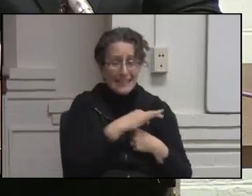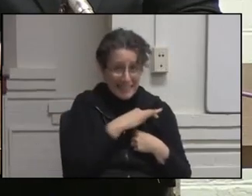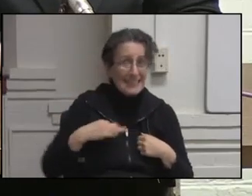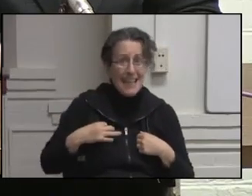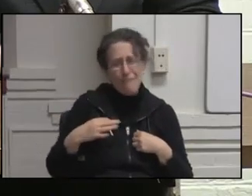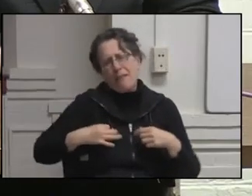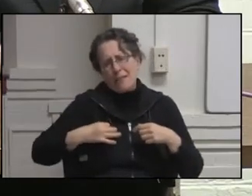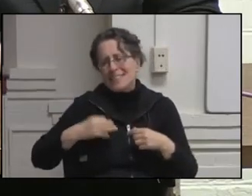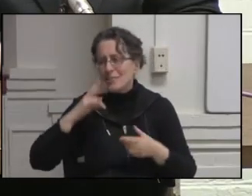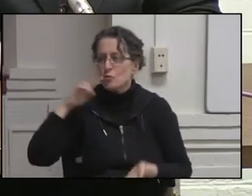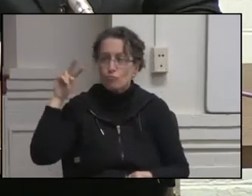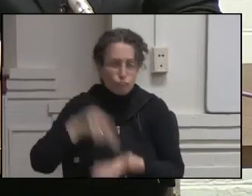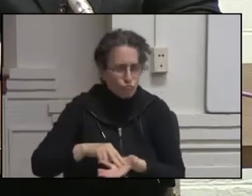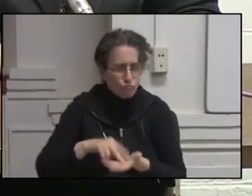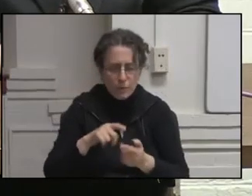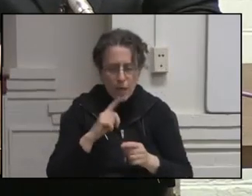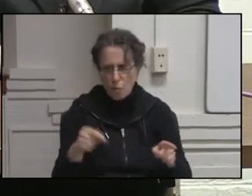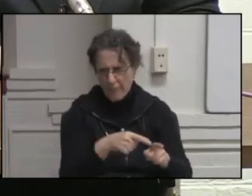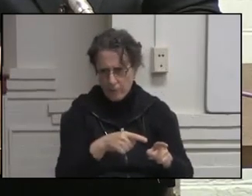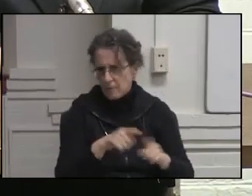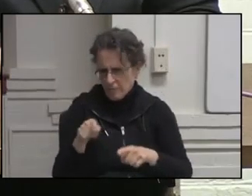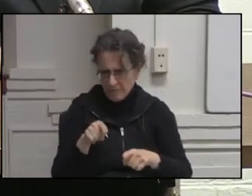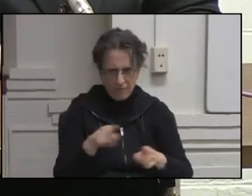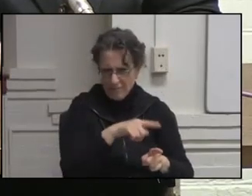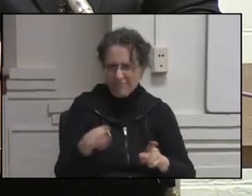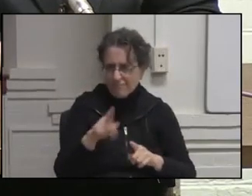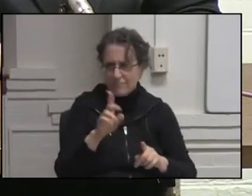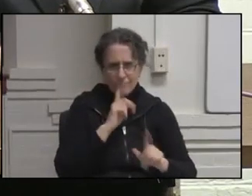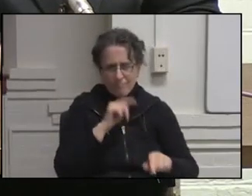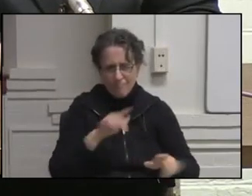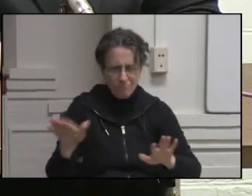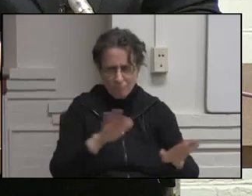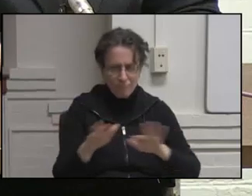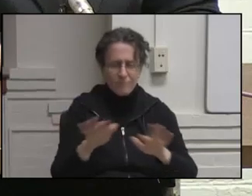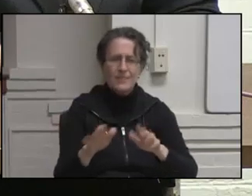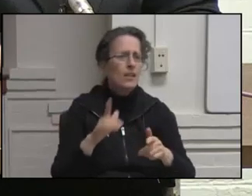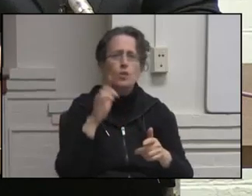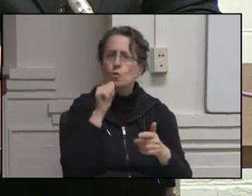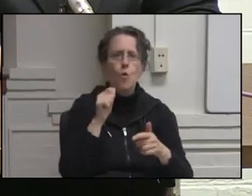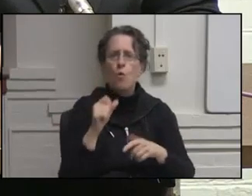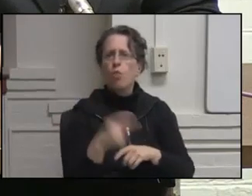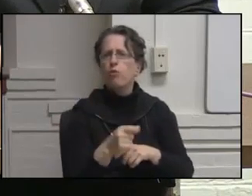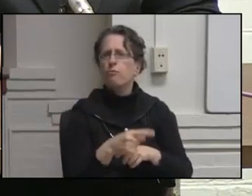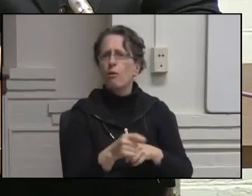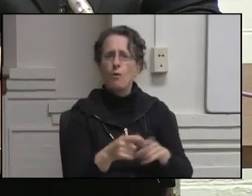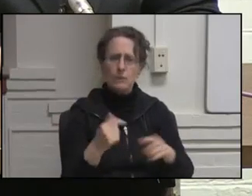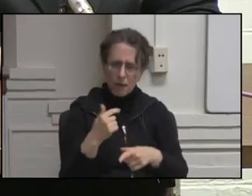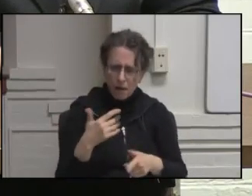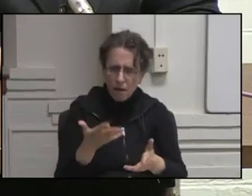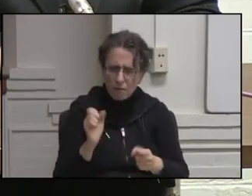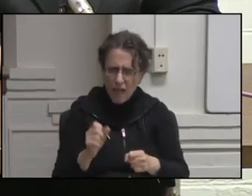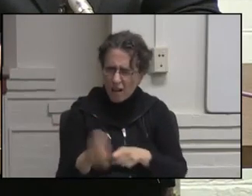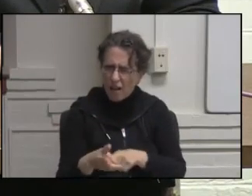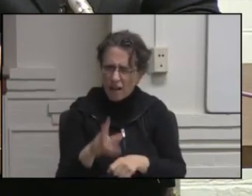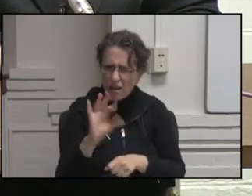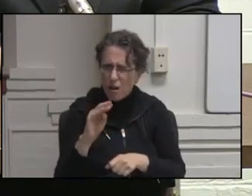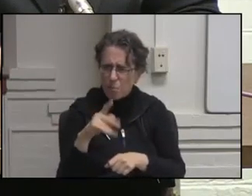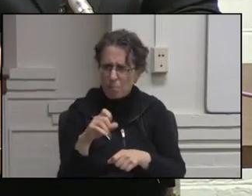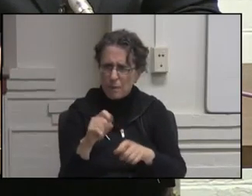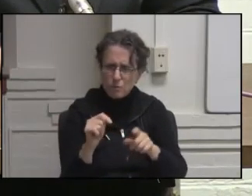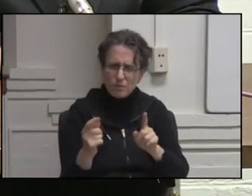where, from recycling to compost to waste. And last year we were a model group. We